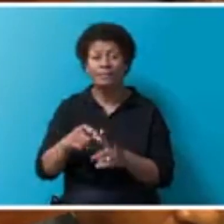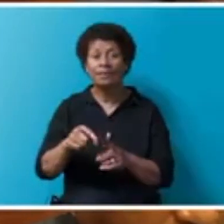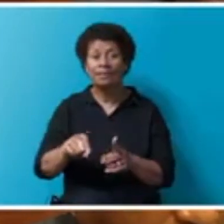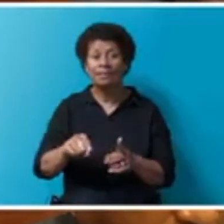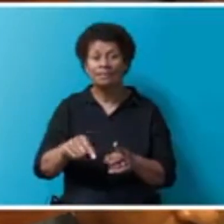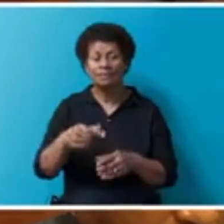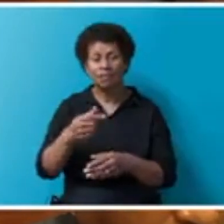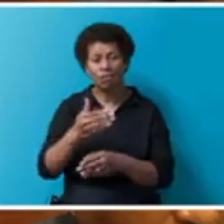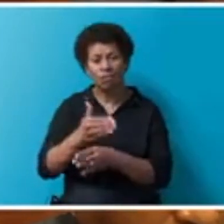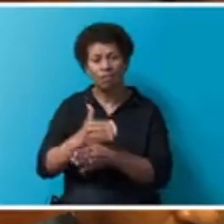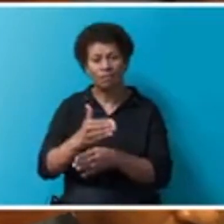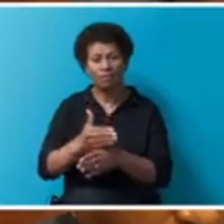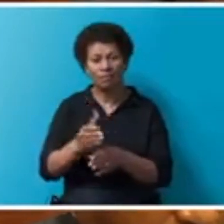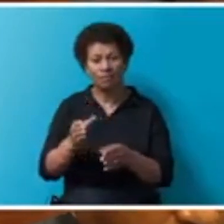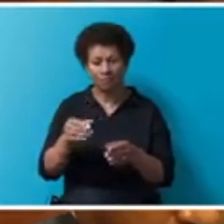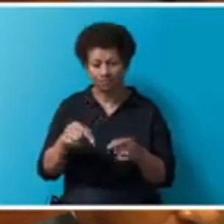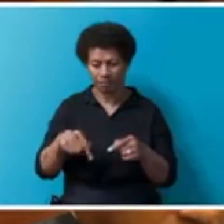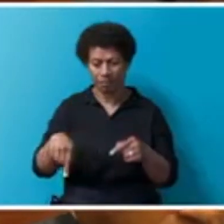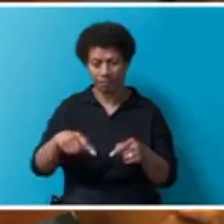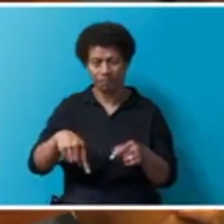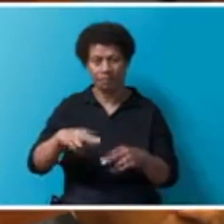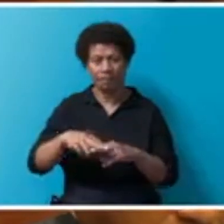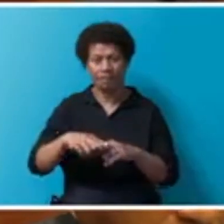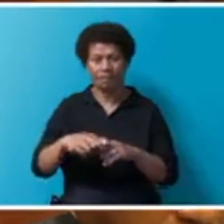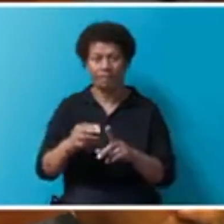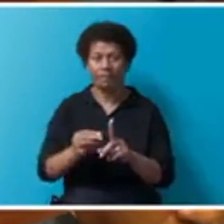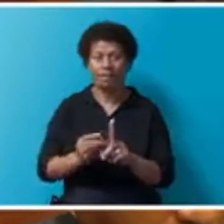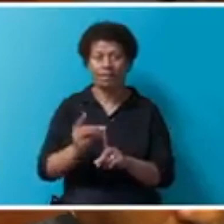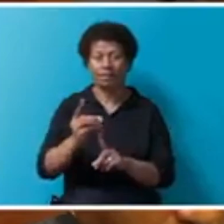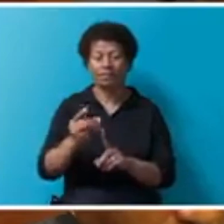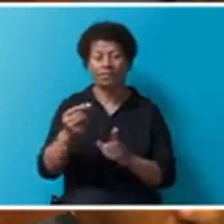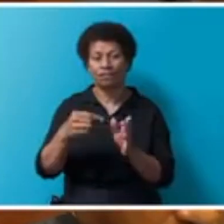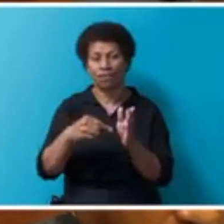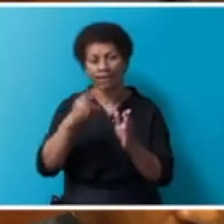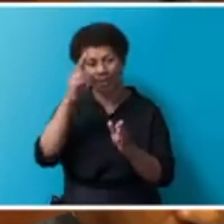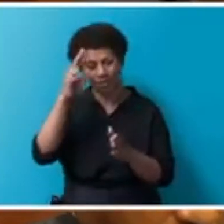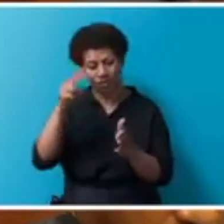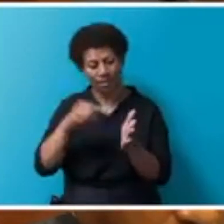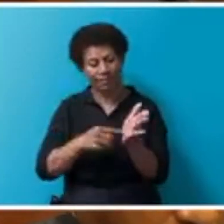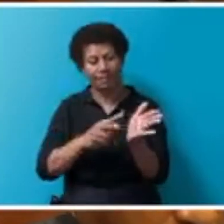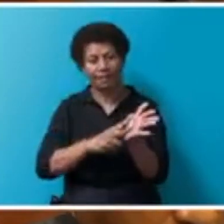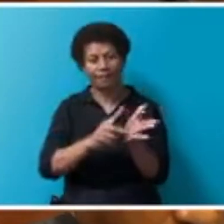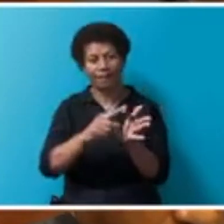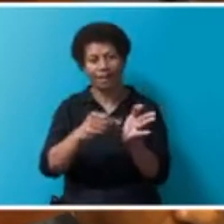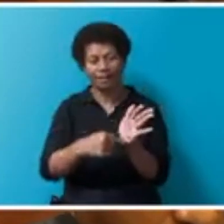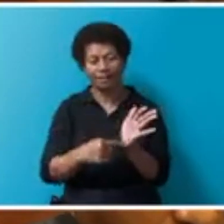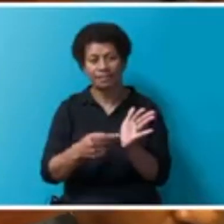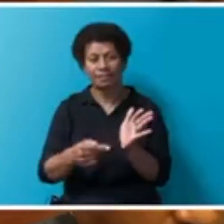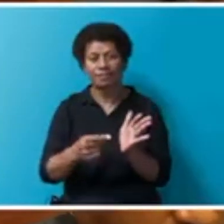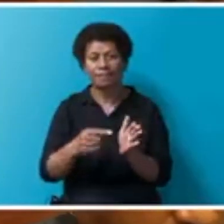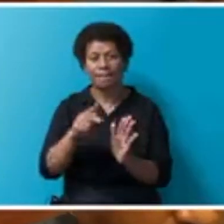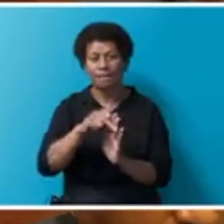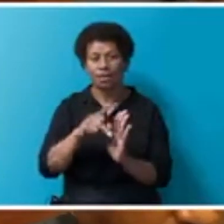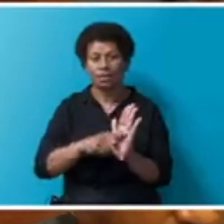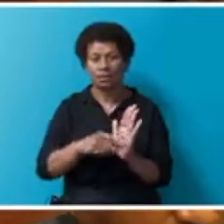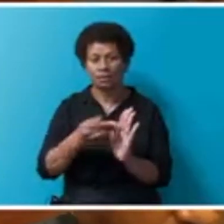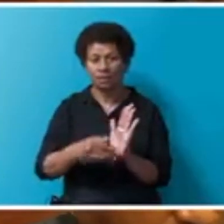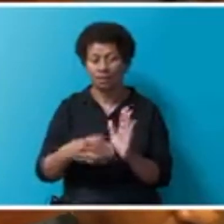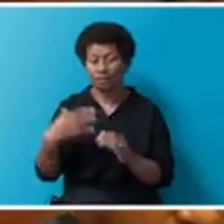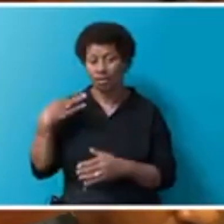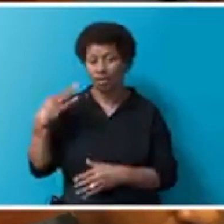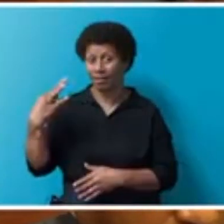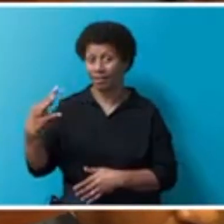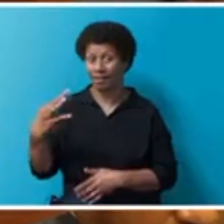including the development of Fiji's national TVET policy. The volunteer service scheme, the